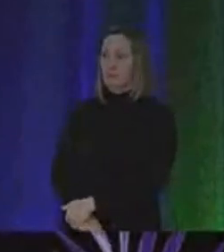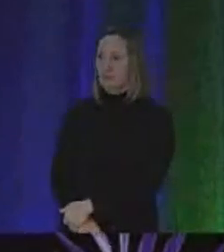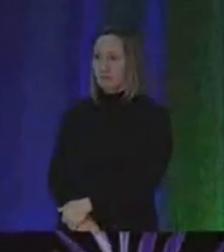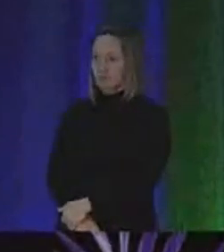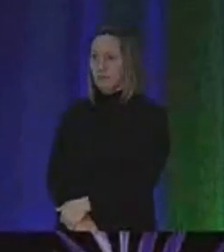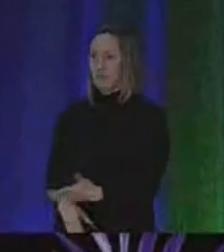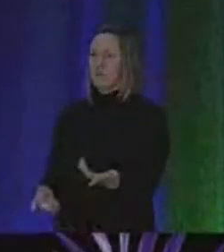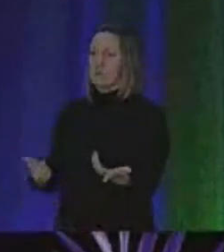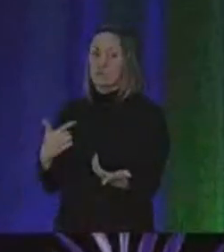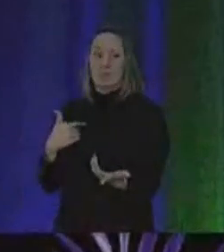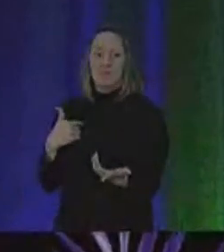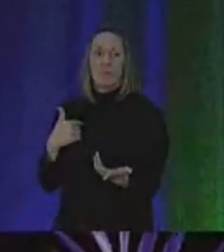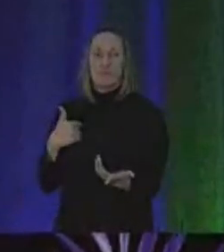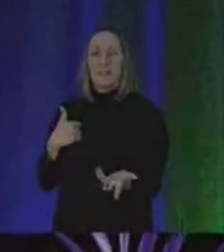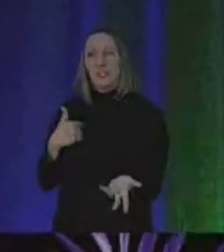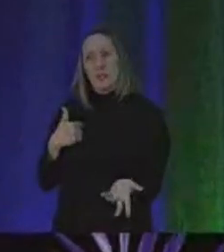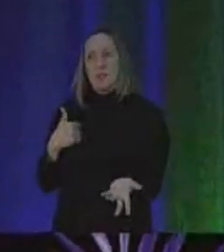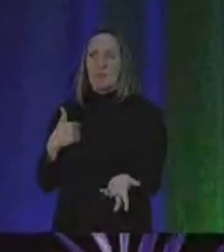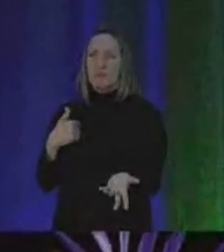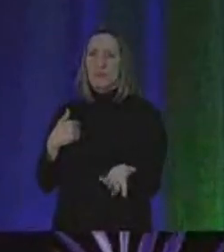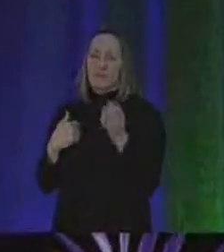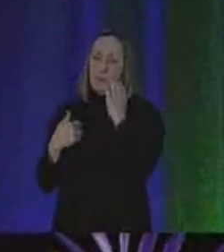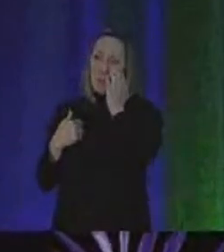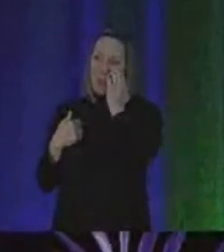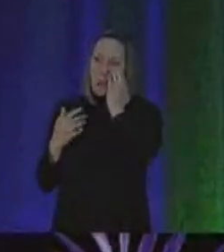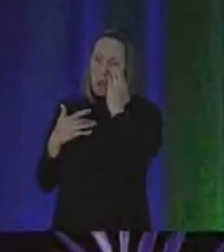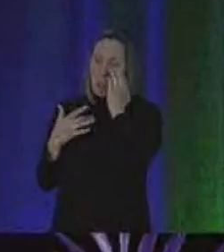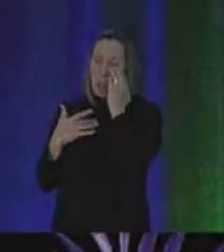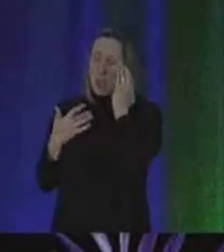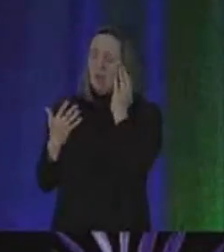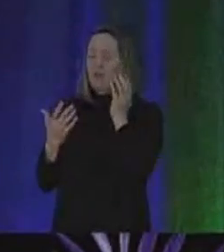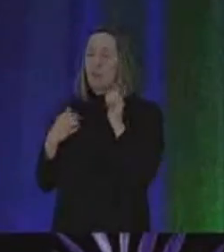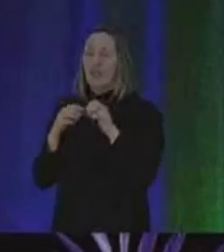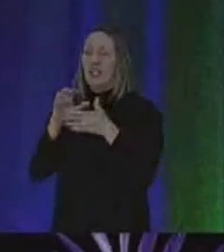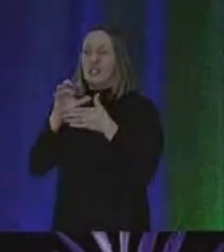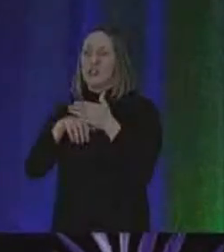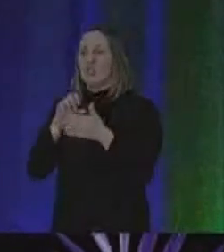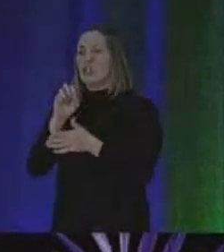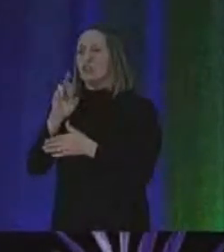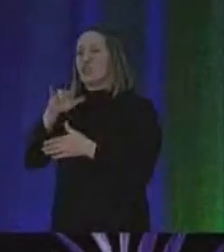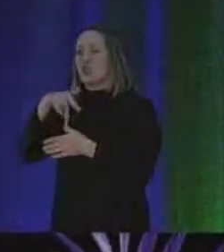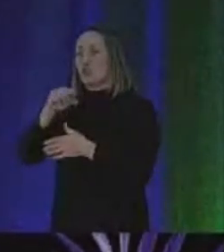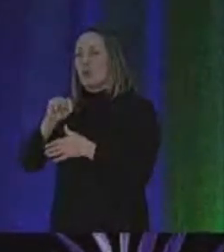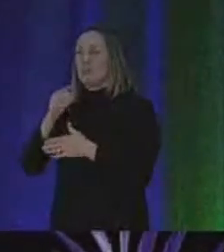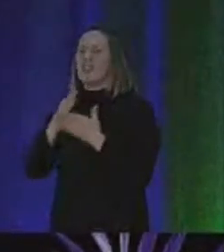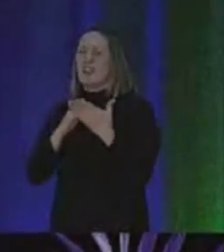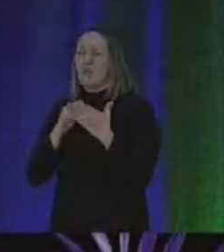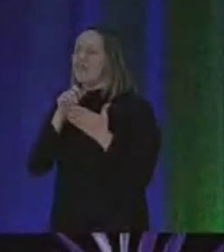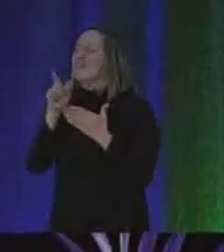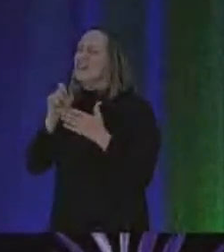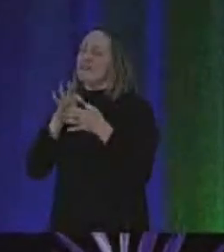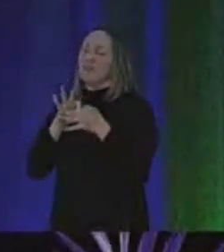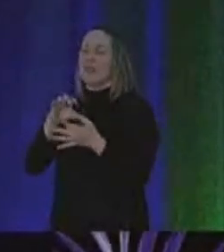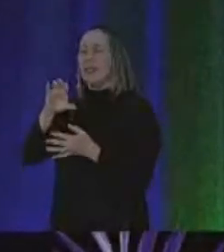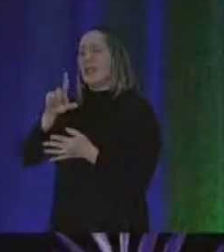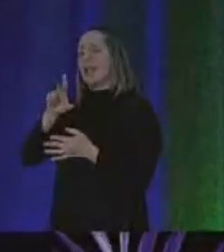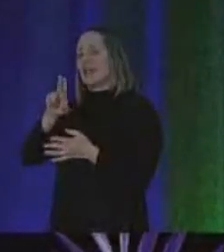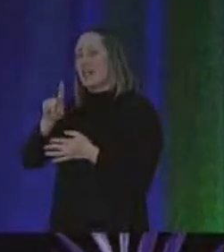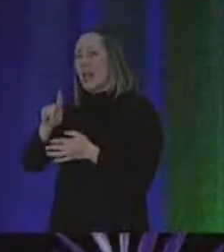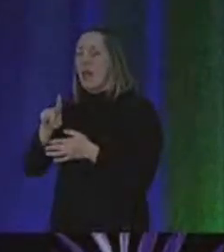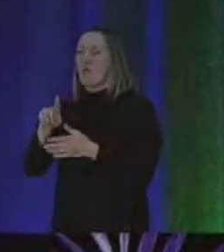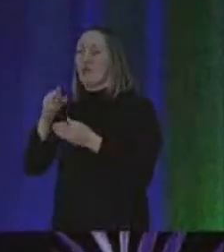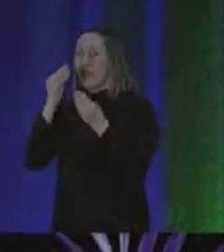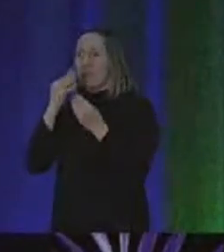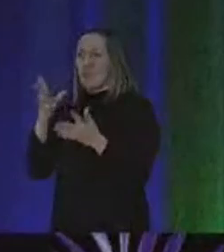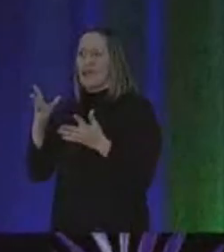So I alluded to the idea that we can script some of this stuff. It doesn't have to be with CloudFormation, which was this very verbose way of